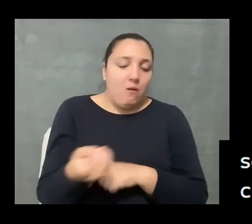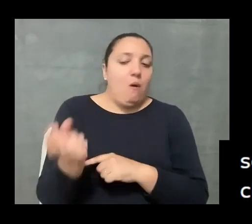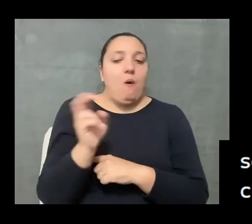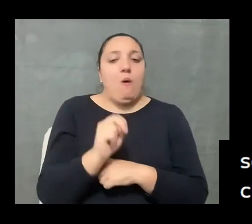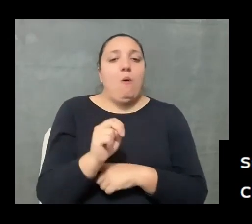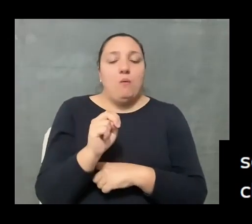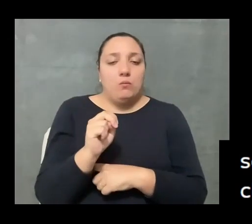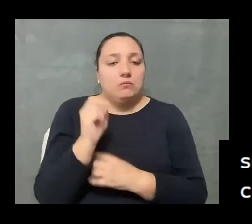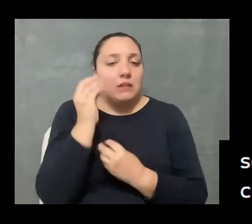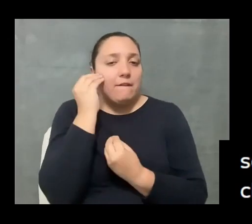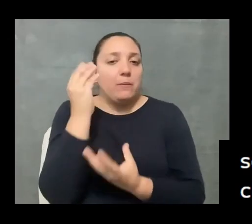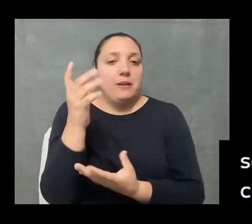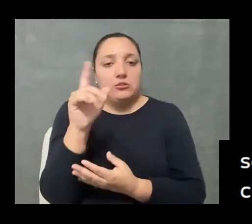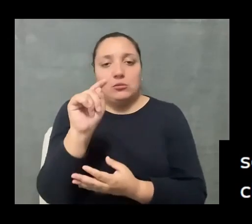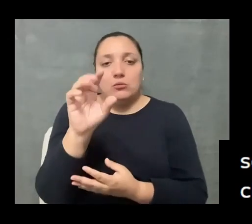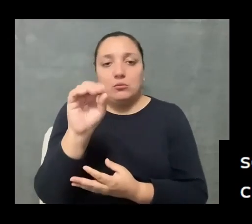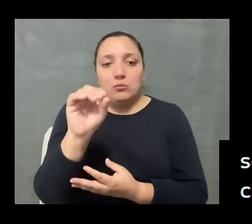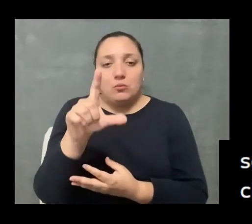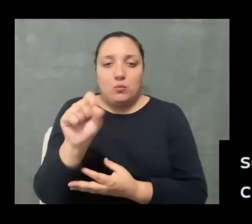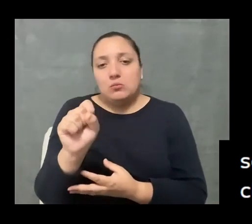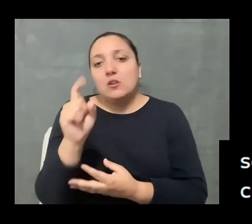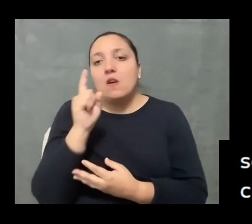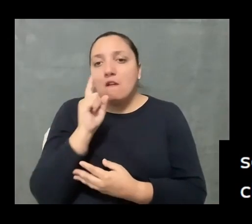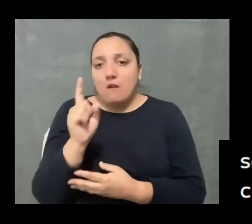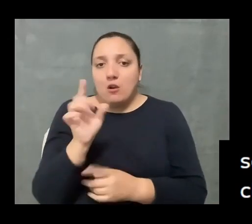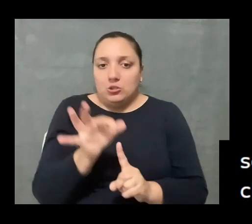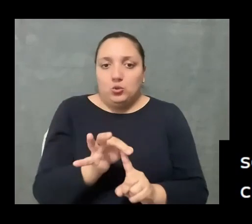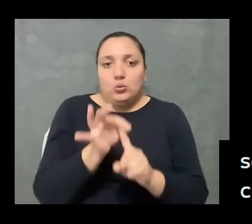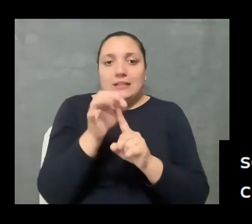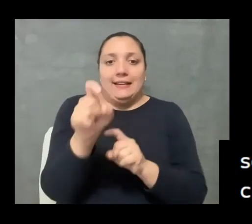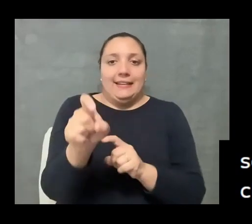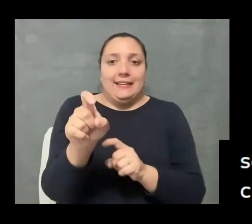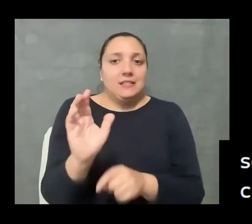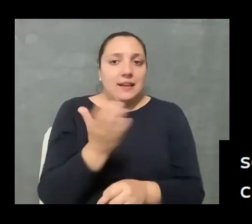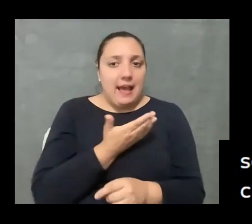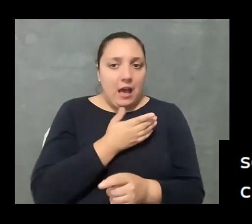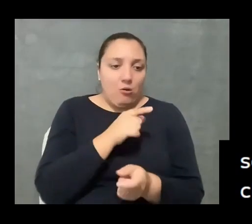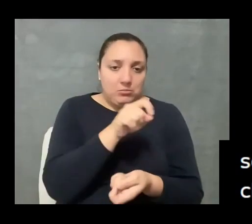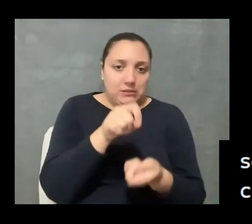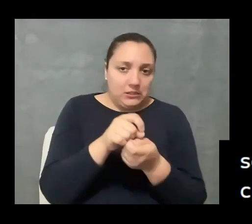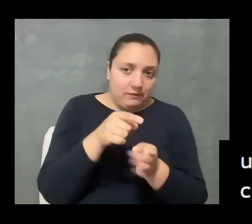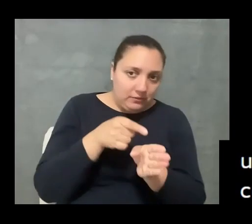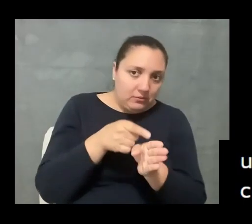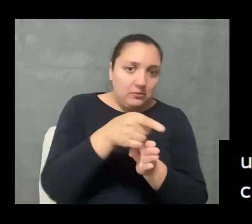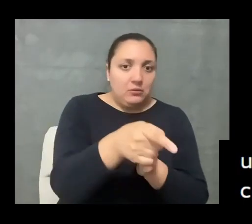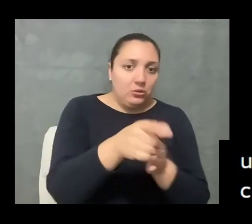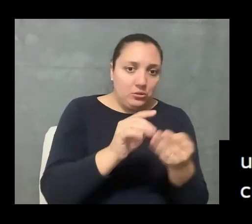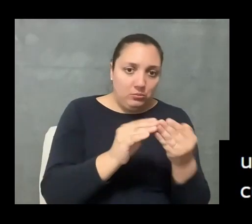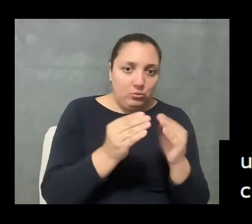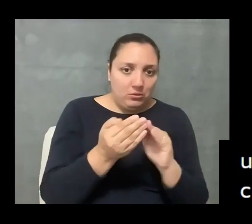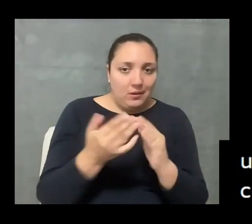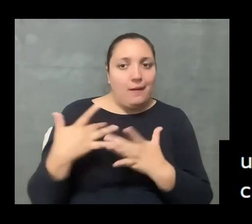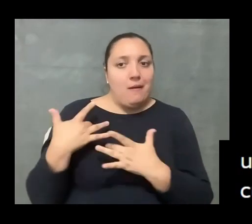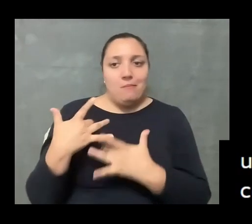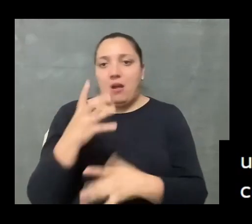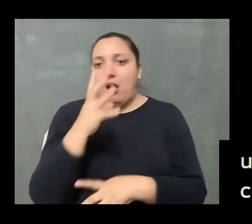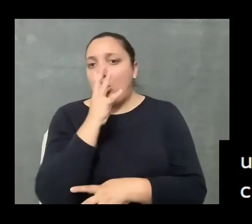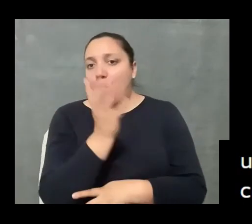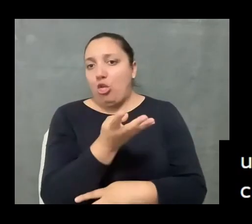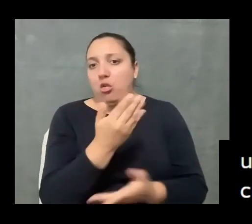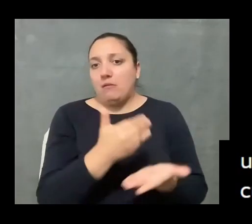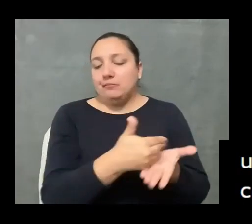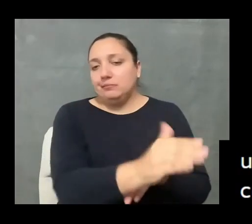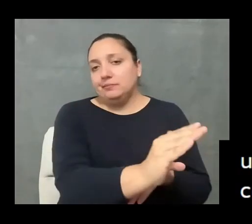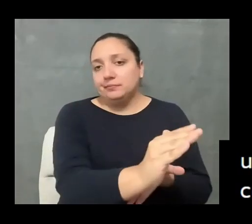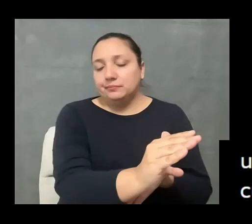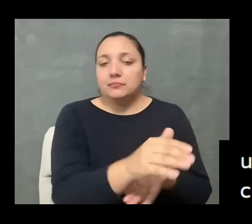unique needs of our very specific community, which is very often forgotten. And